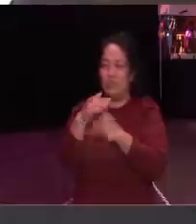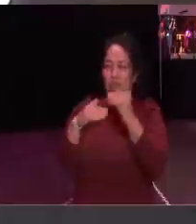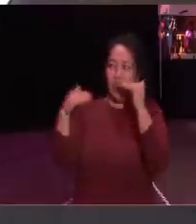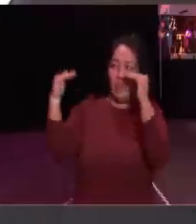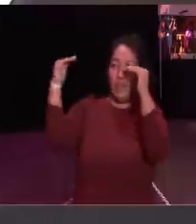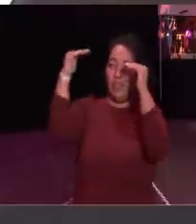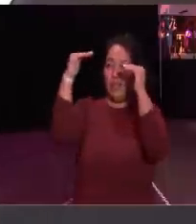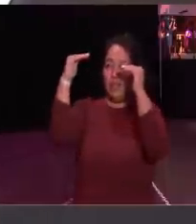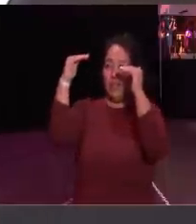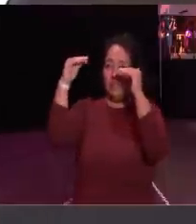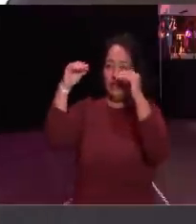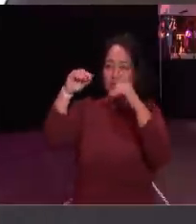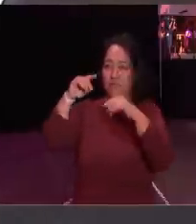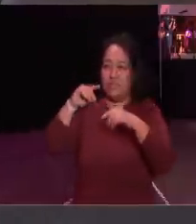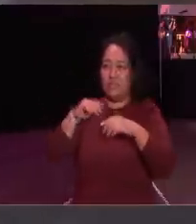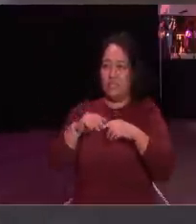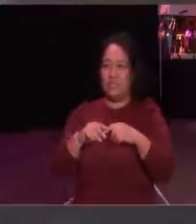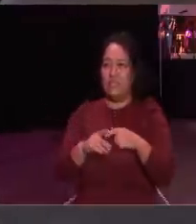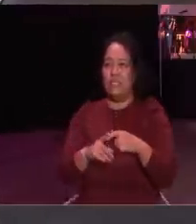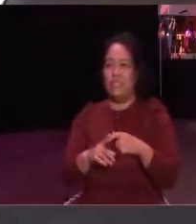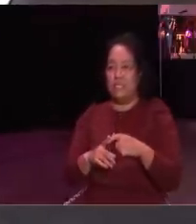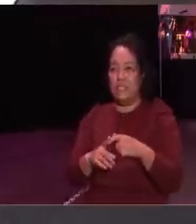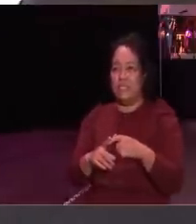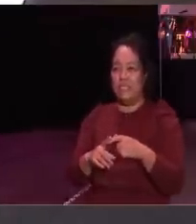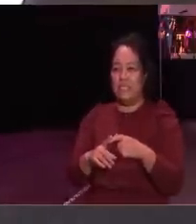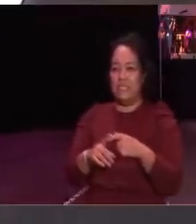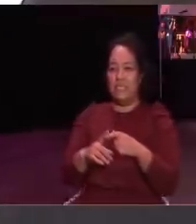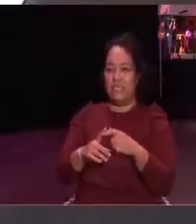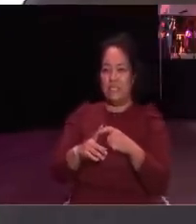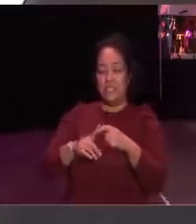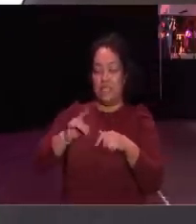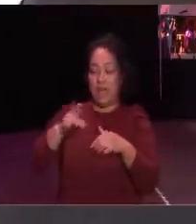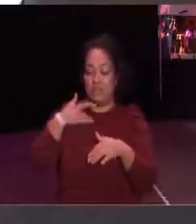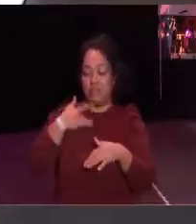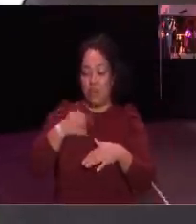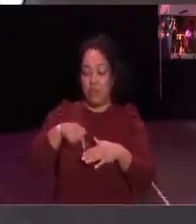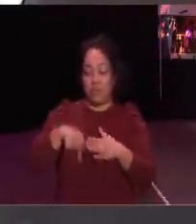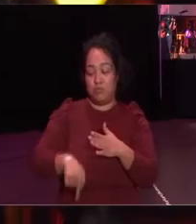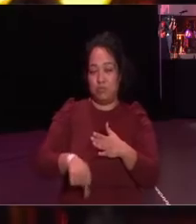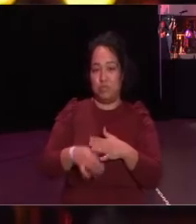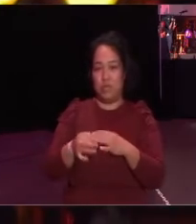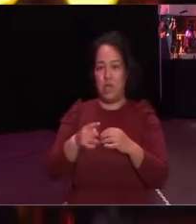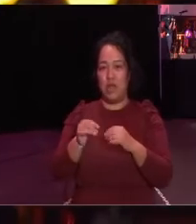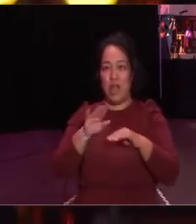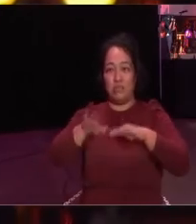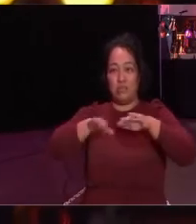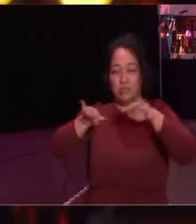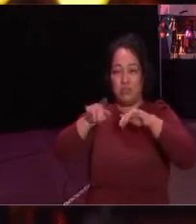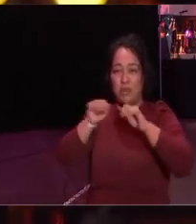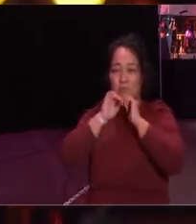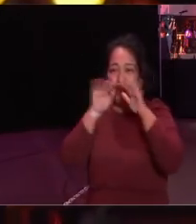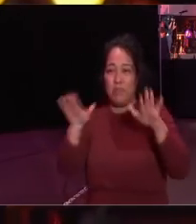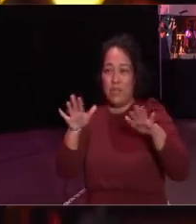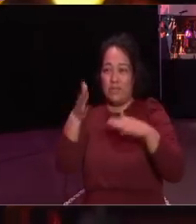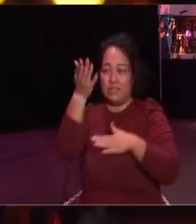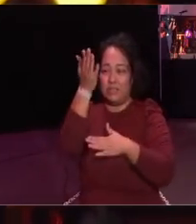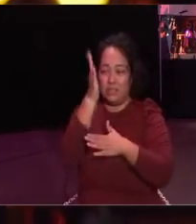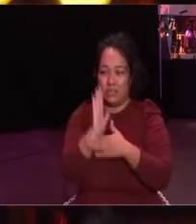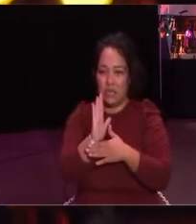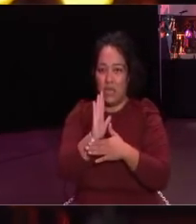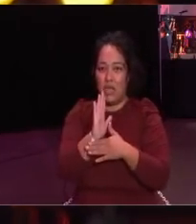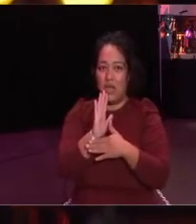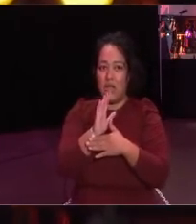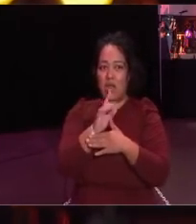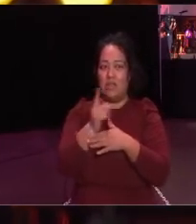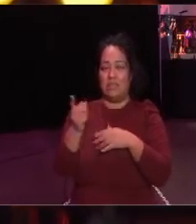agua. You can't vas a tener que nadar. You're going to have to swim. En las bendiciones de Dios. And the blessings of God. Este es el avivamiento